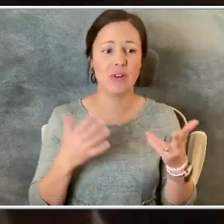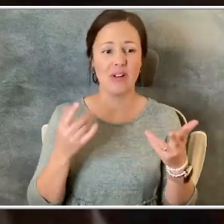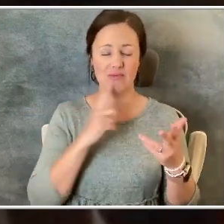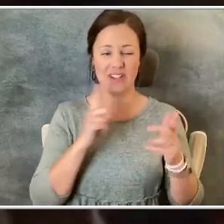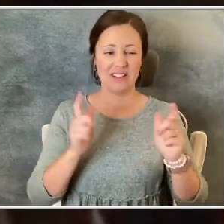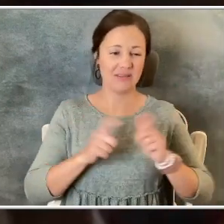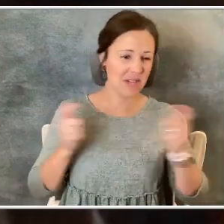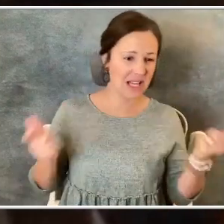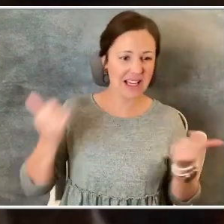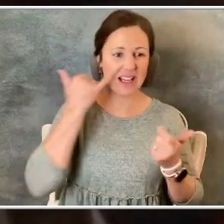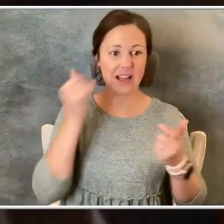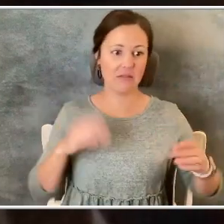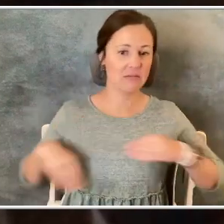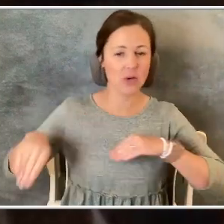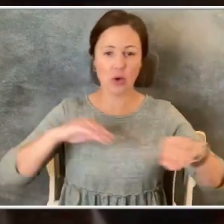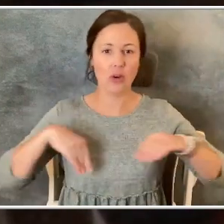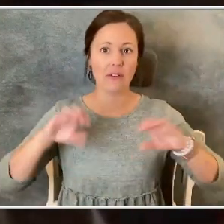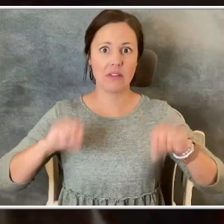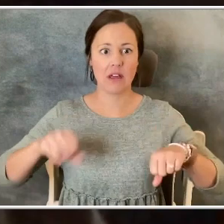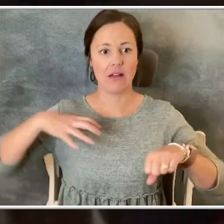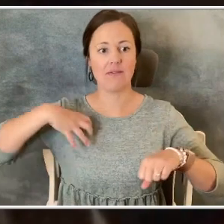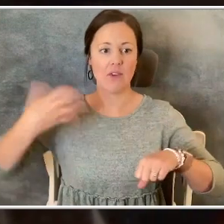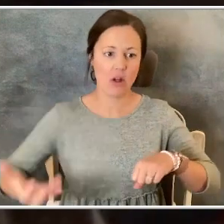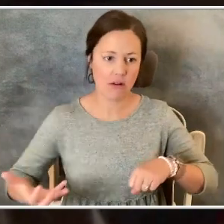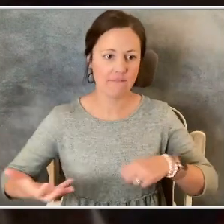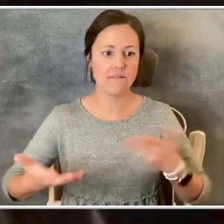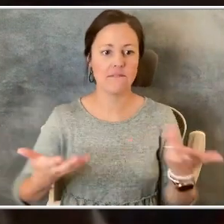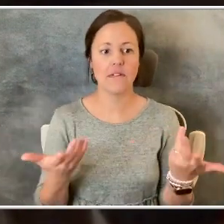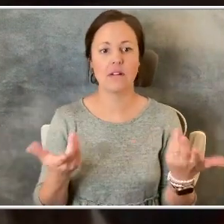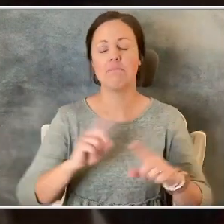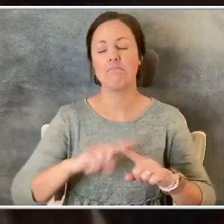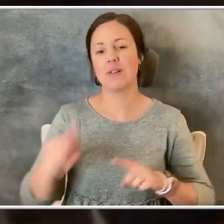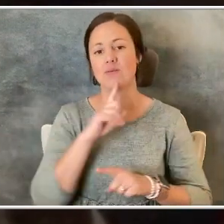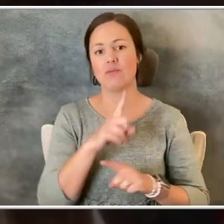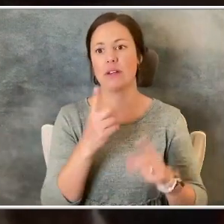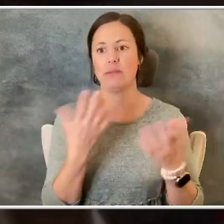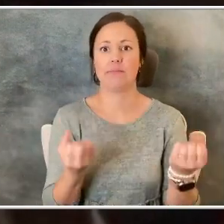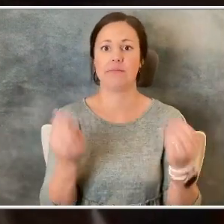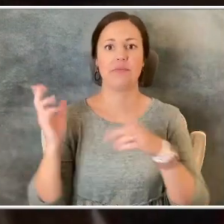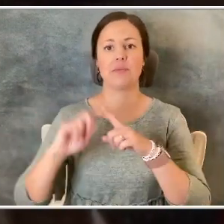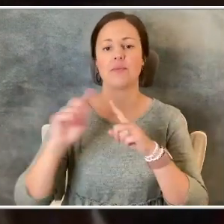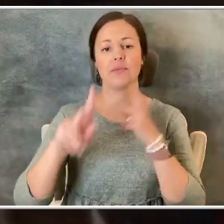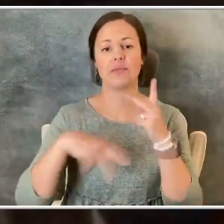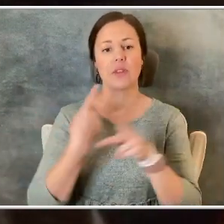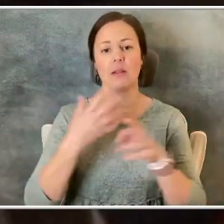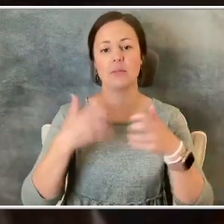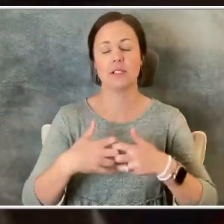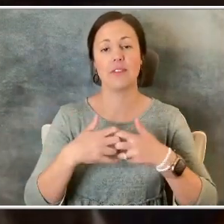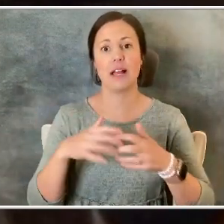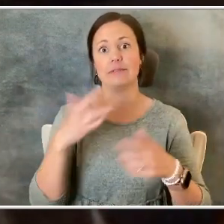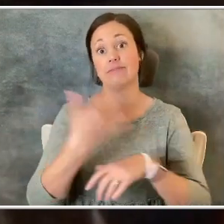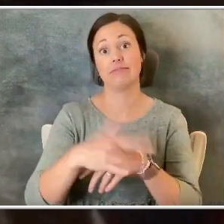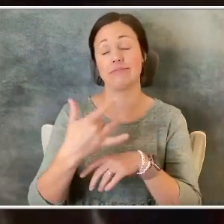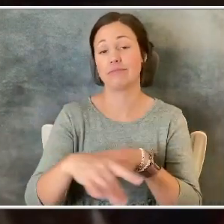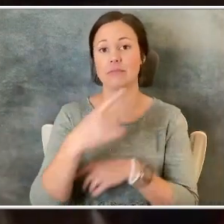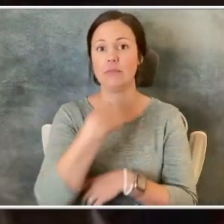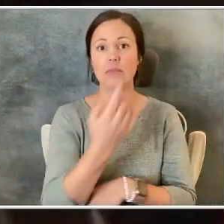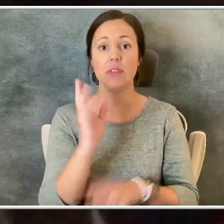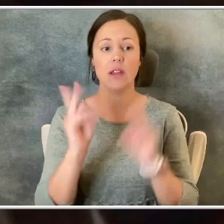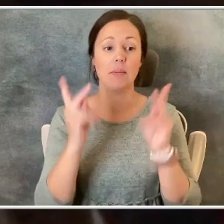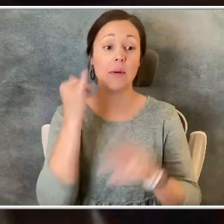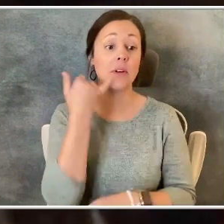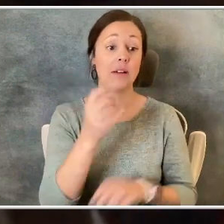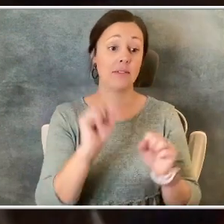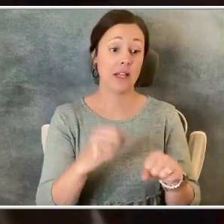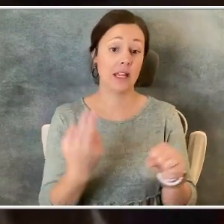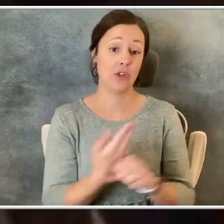it can pop off. But there are all different kinds of cupping devices out there, and I tell everybody, as long as they can use